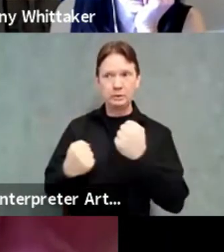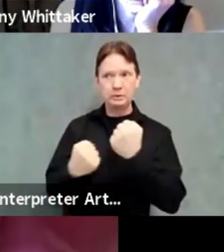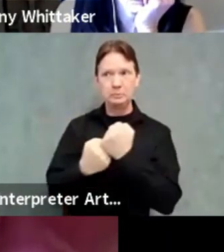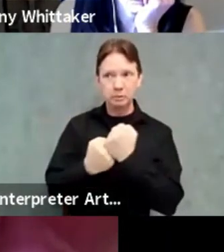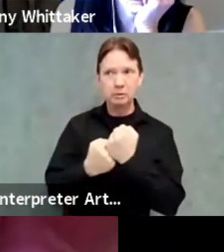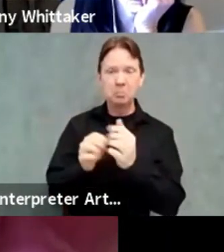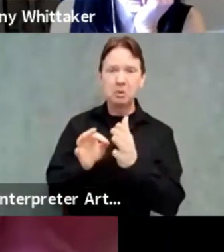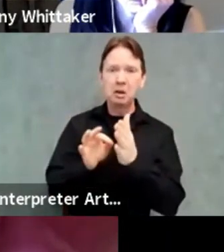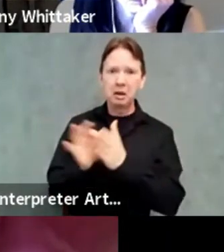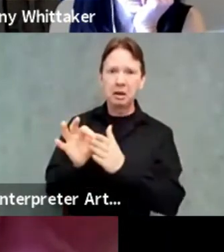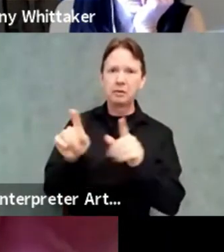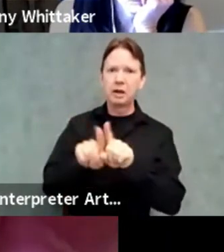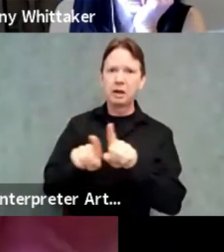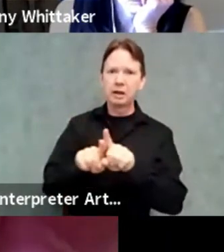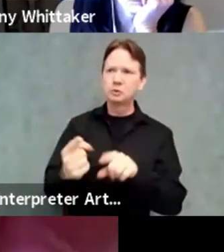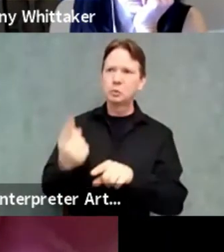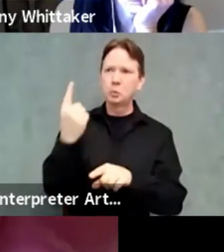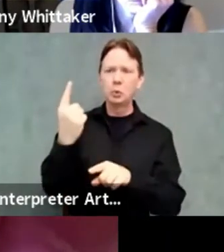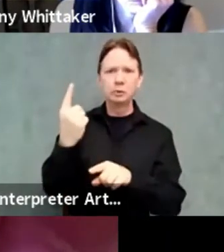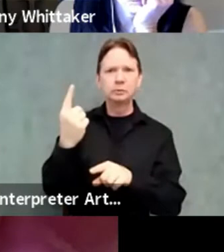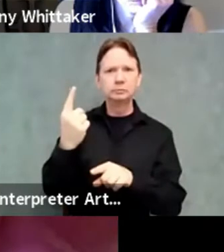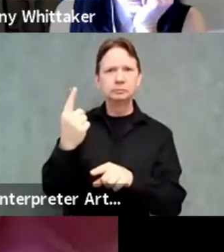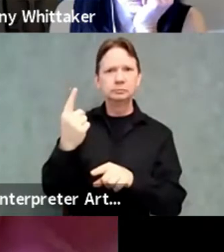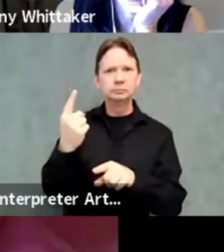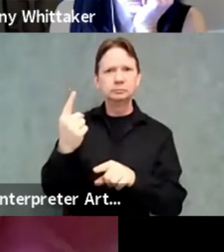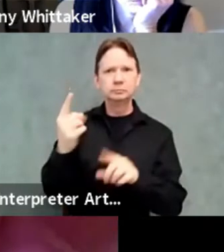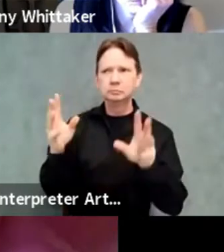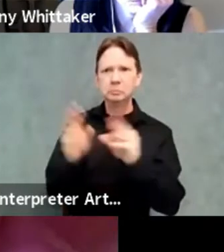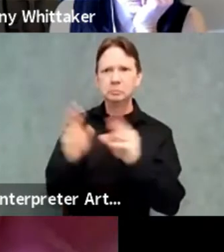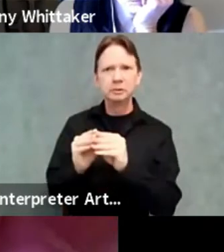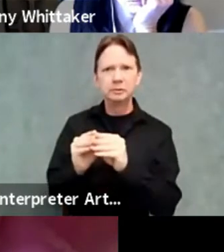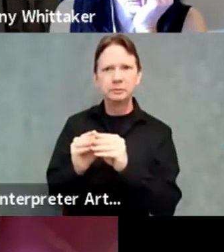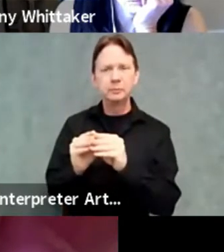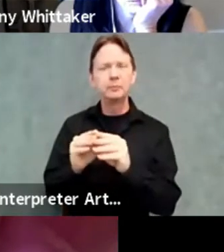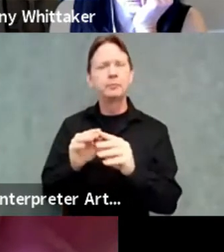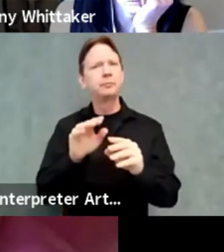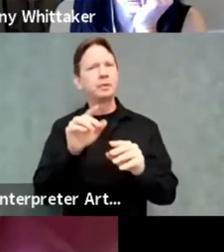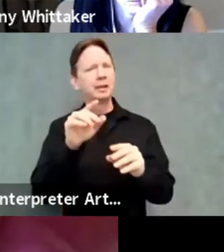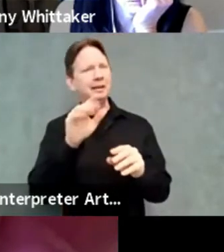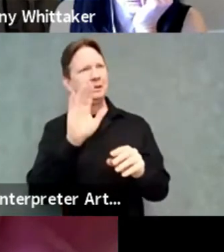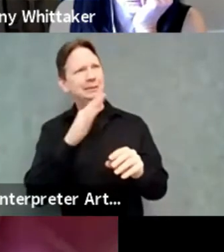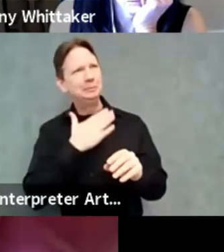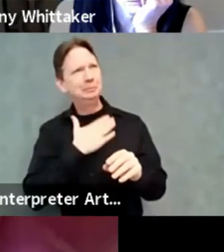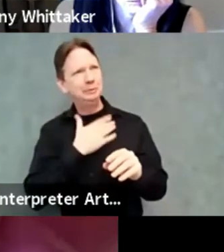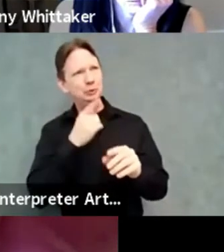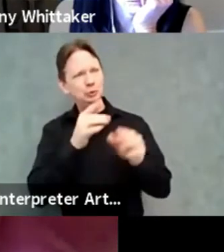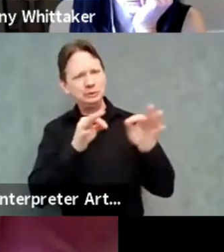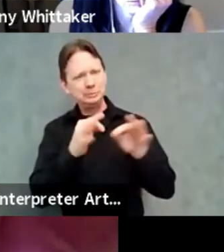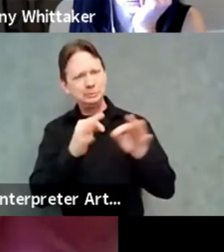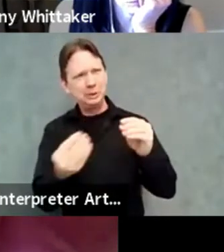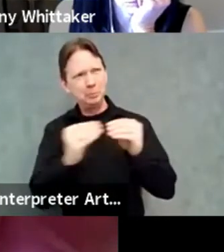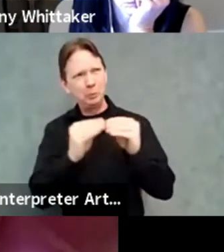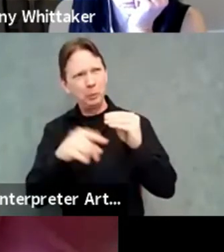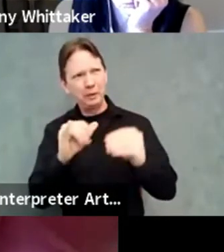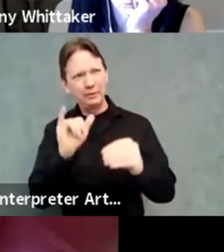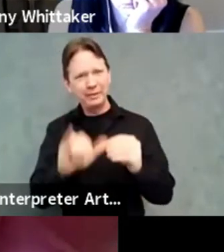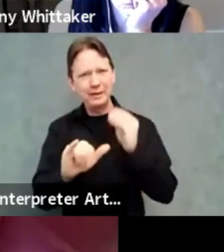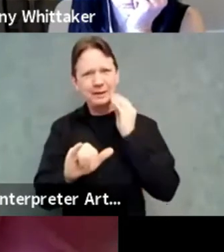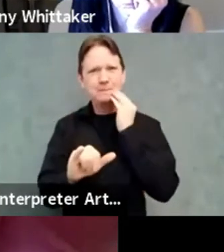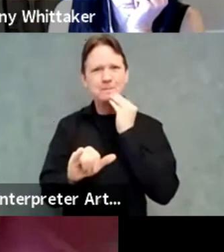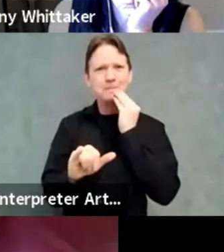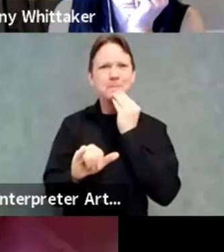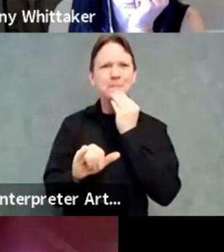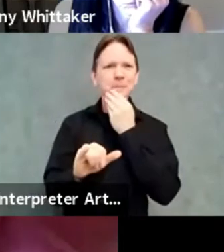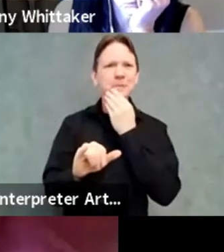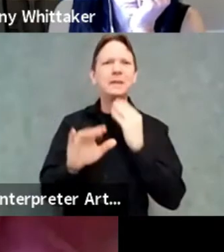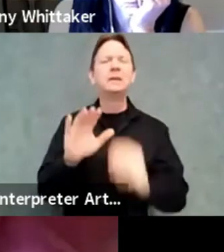to co-sponsor. So can you give a little bit more information, Nathan, on how that works? So this is something that Robert